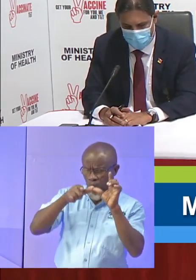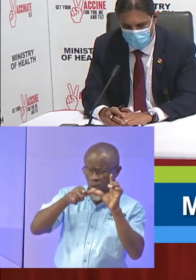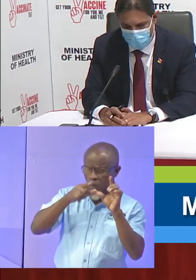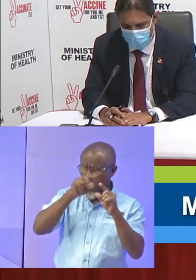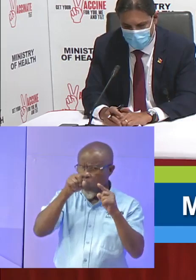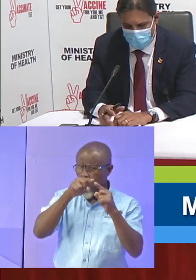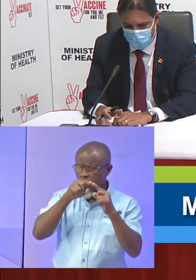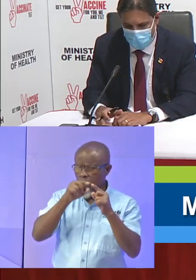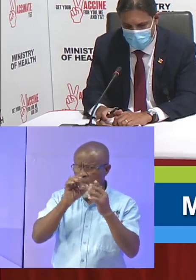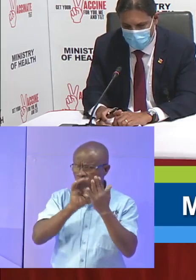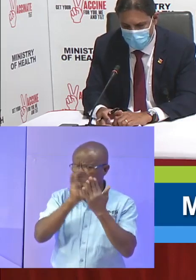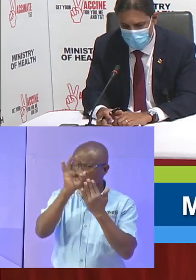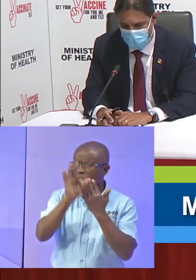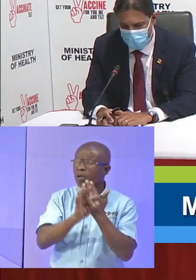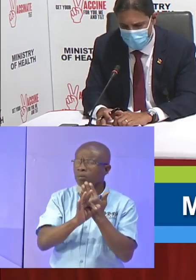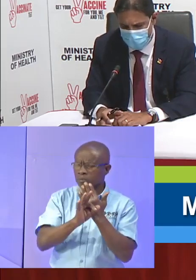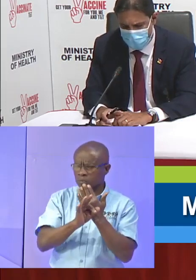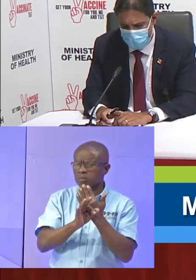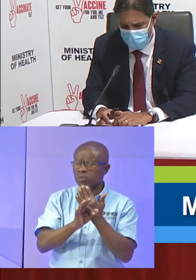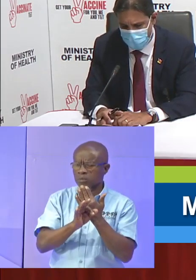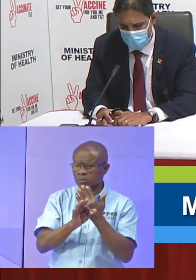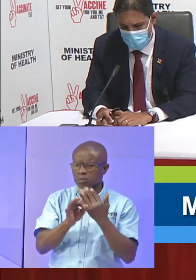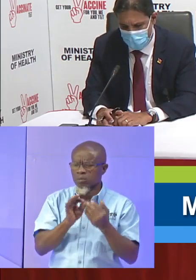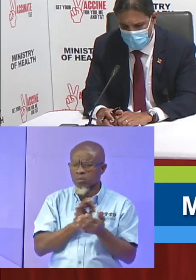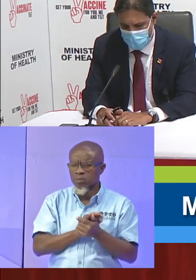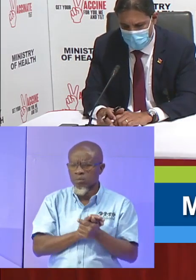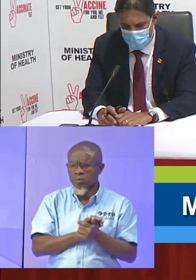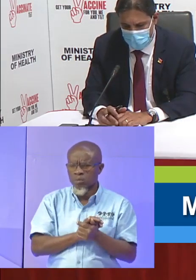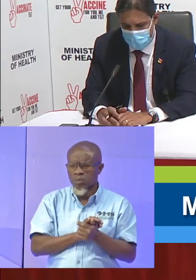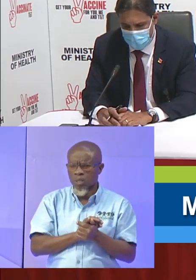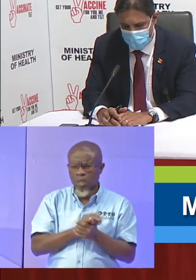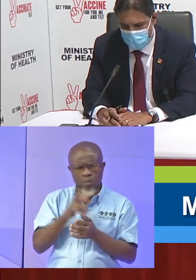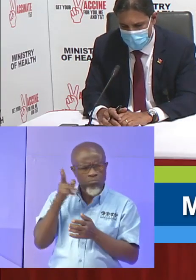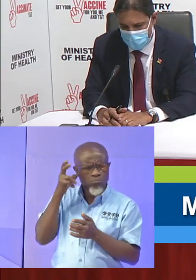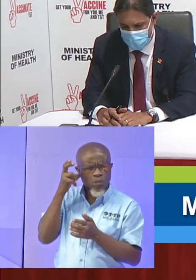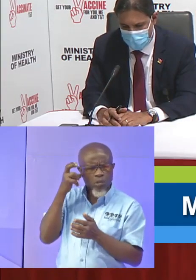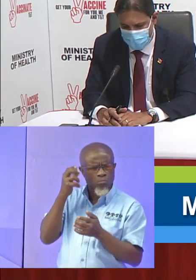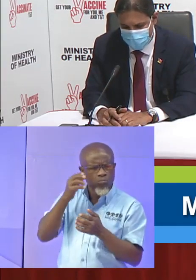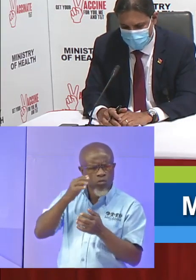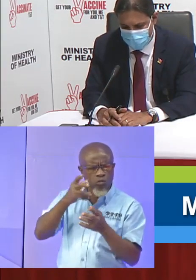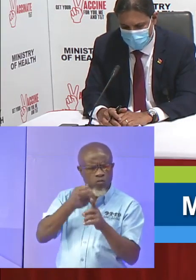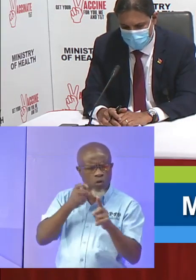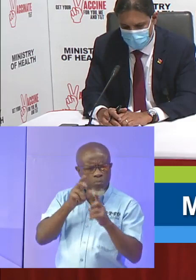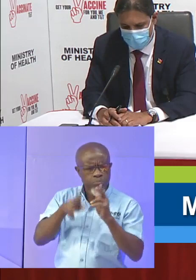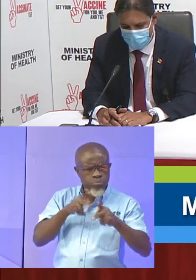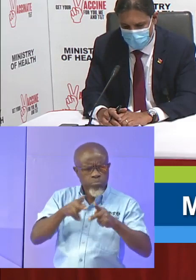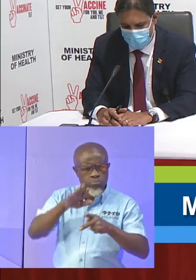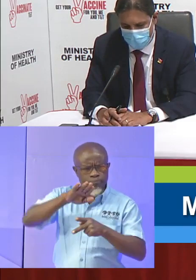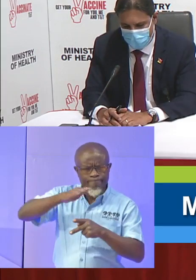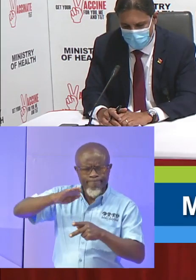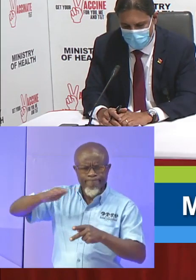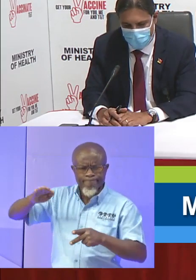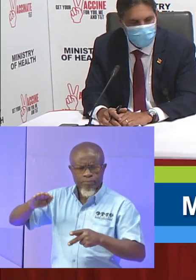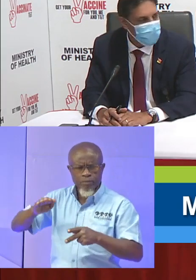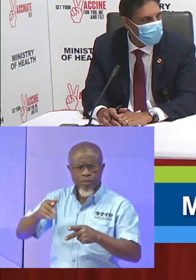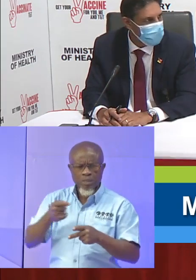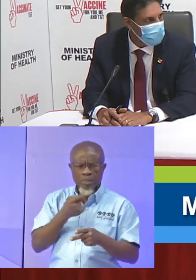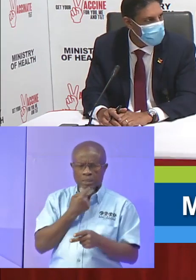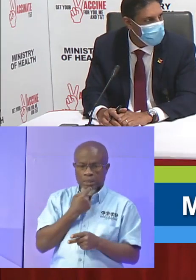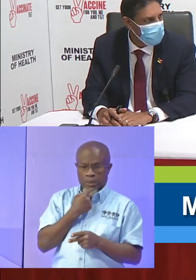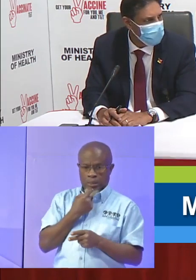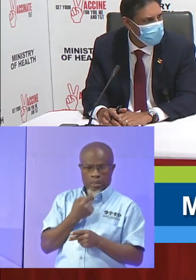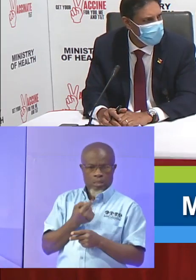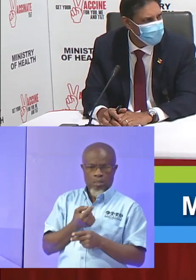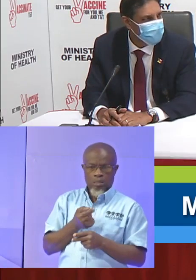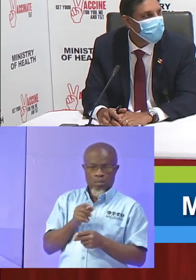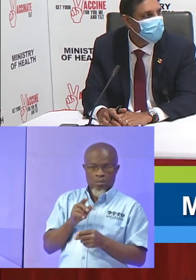I'd like you to chime in is, I've been hearing a lot from people is that, well, boy, this thing will not expire. I don't want that. What if it expire